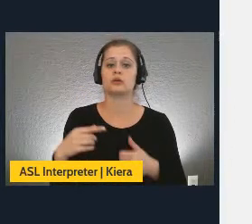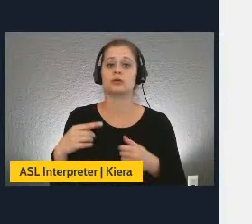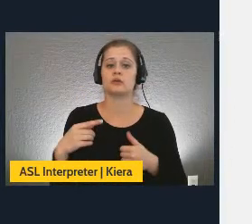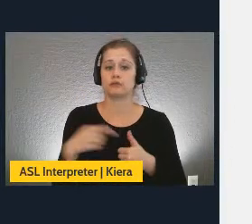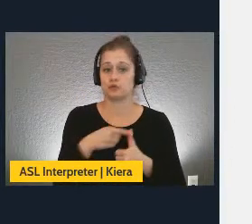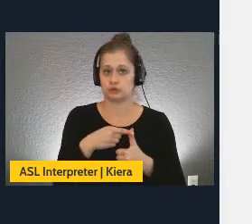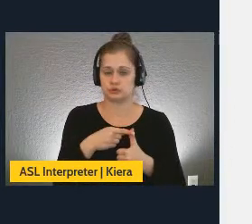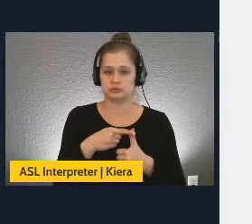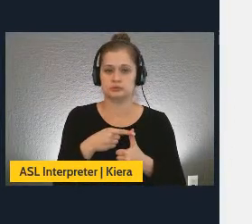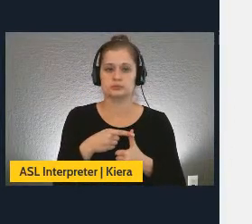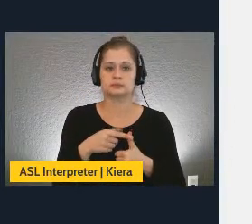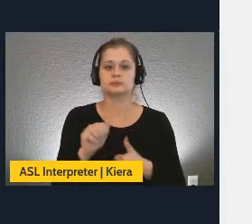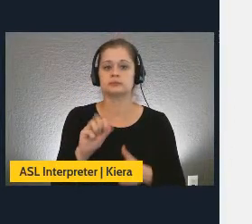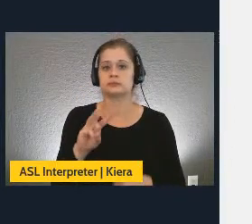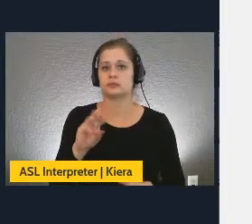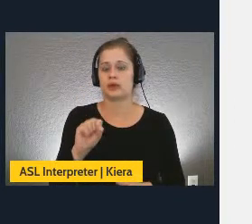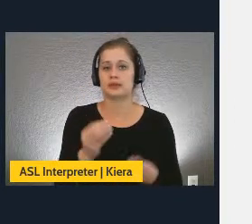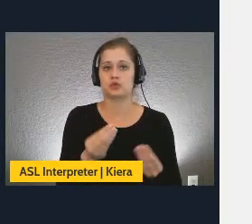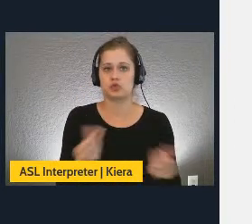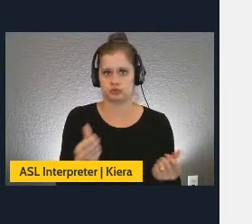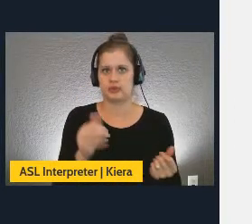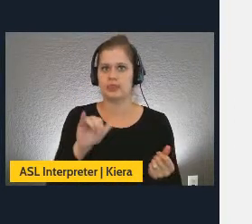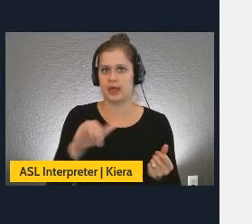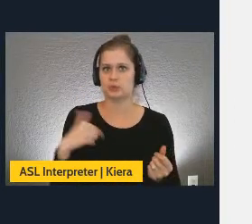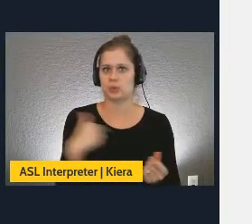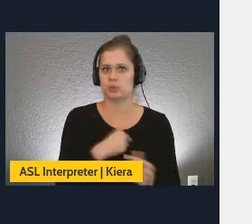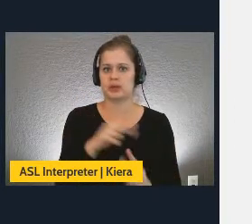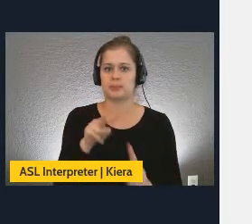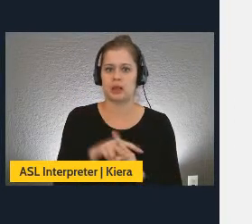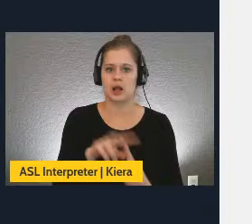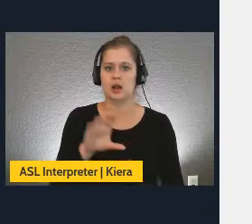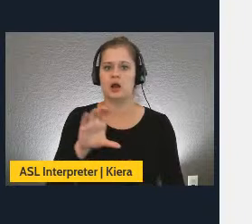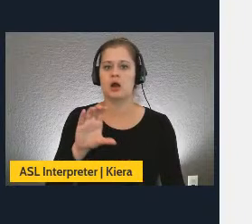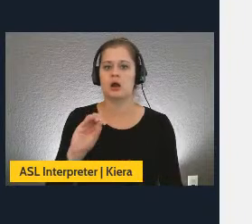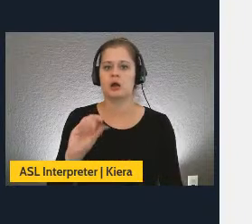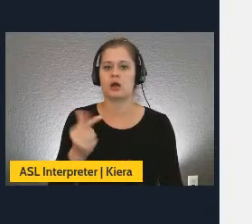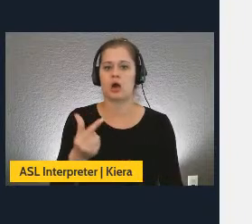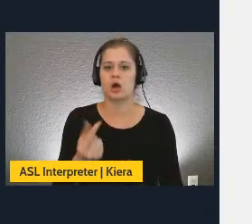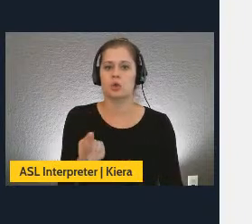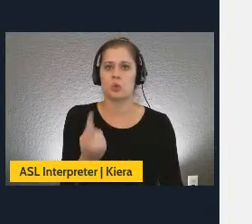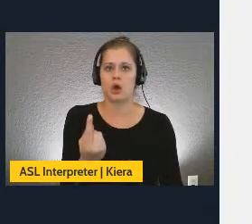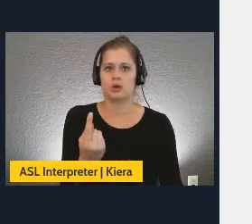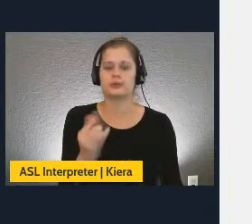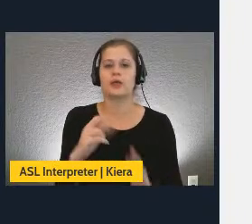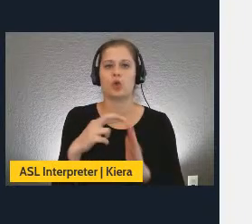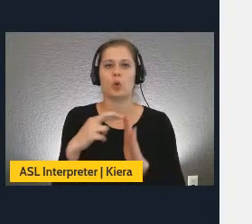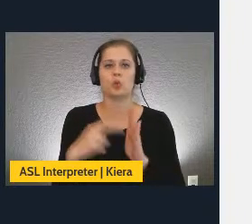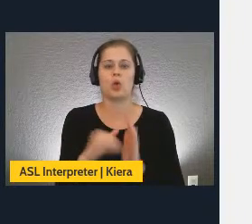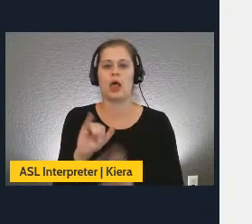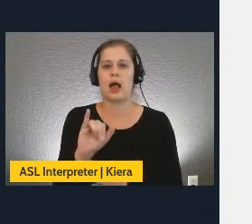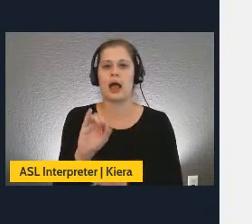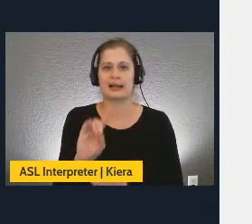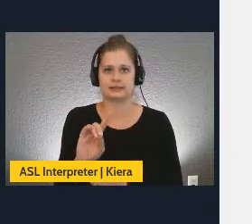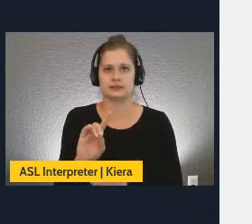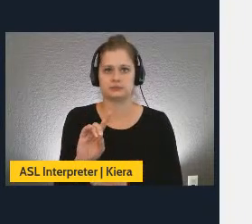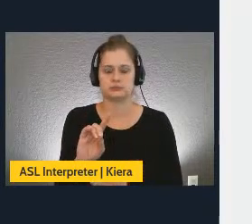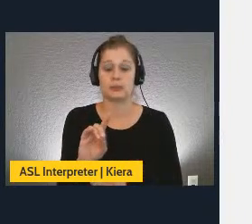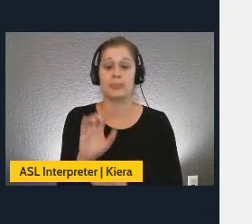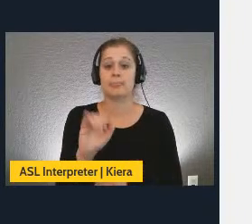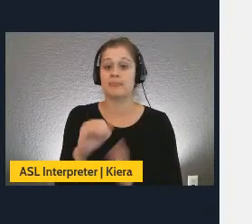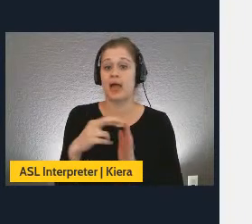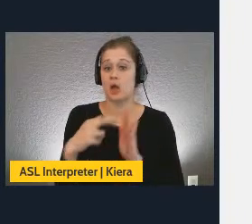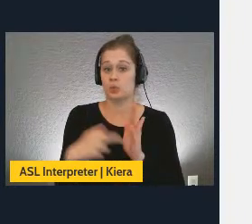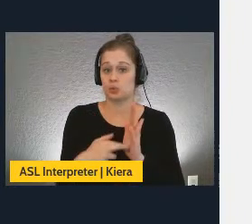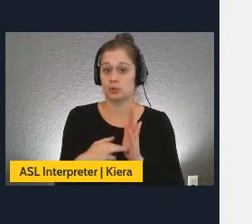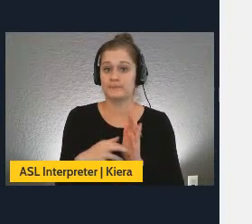Solutions, which is the pack that we applied, cog1. That's a rule ID. So in this case, this rule is talking about, hey,